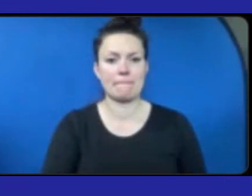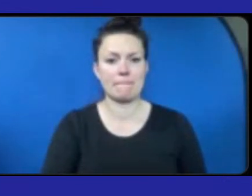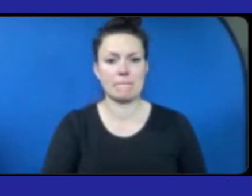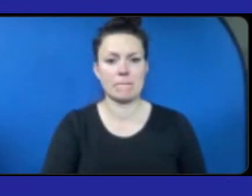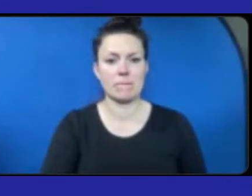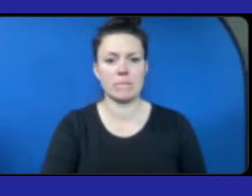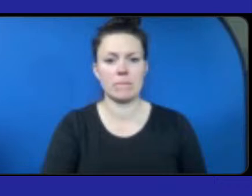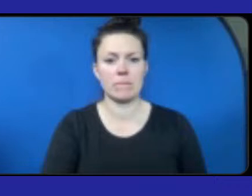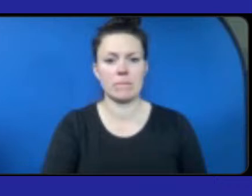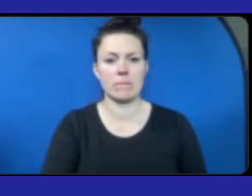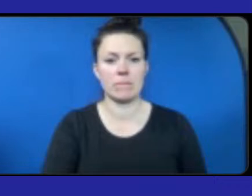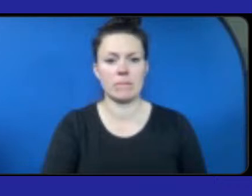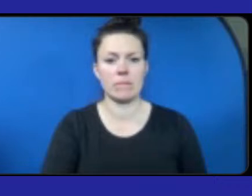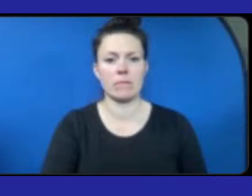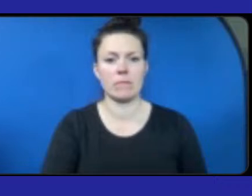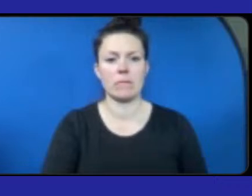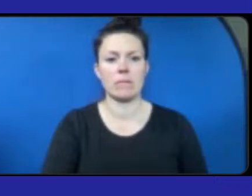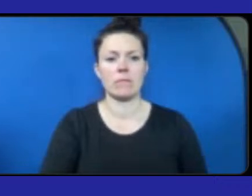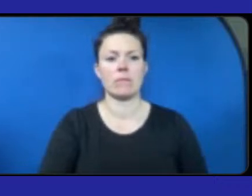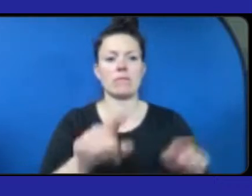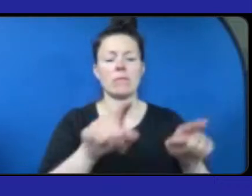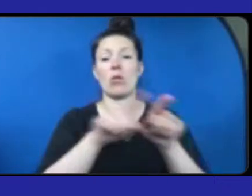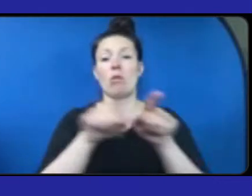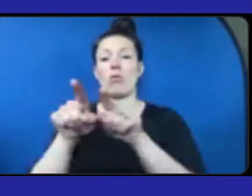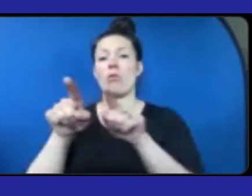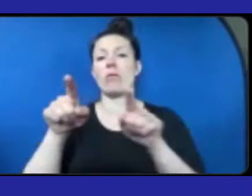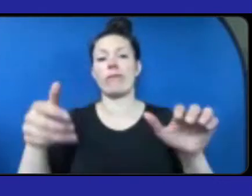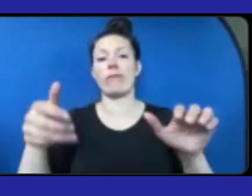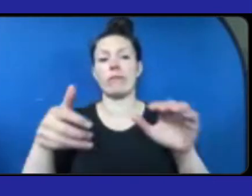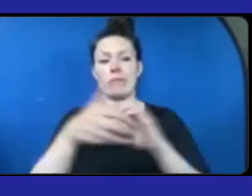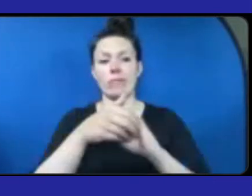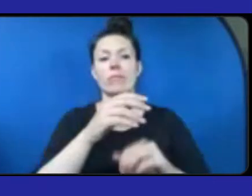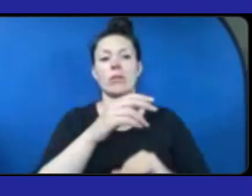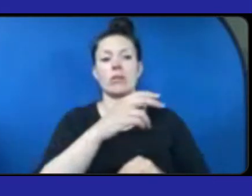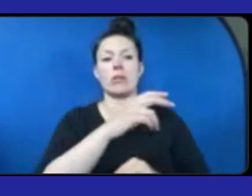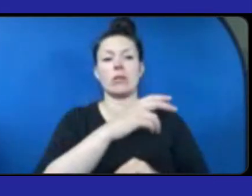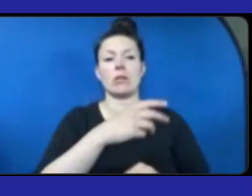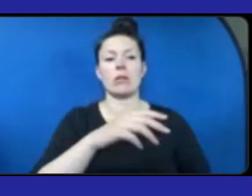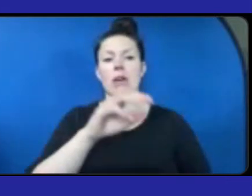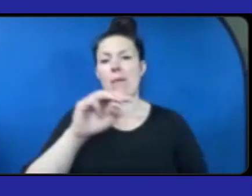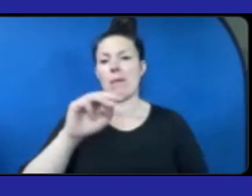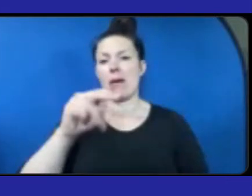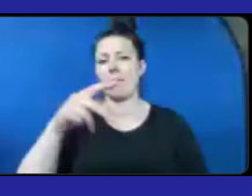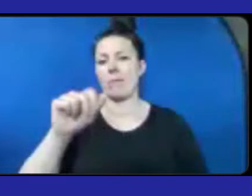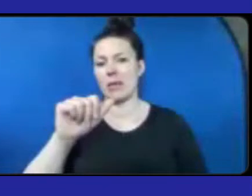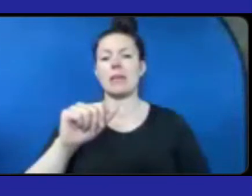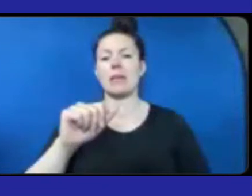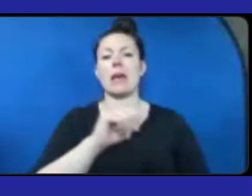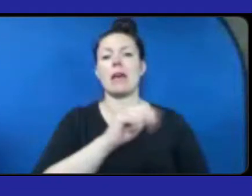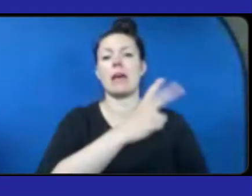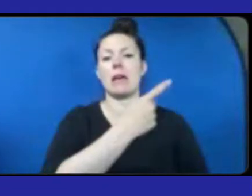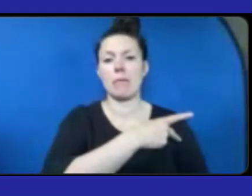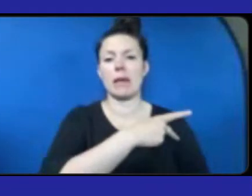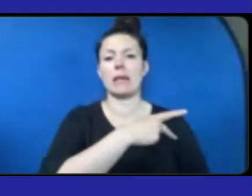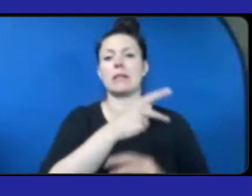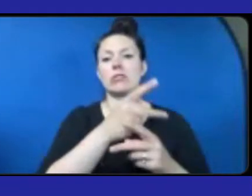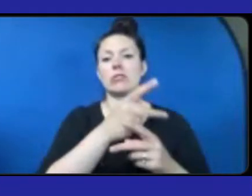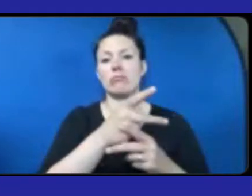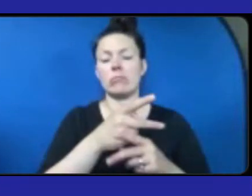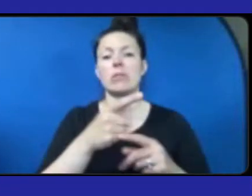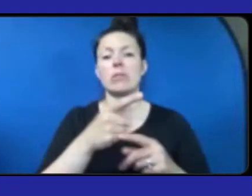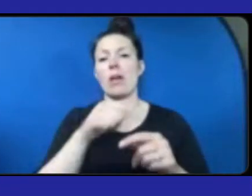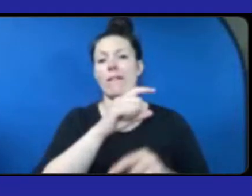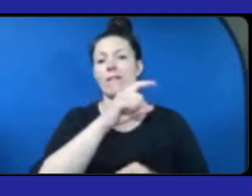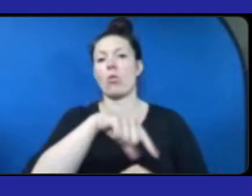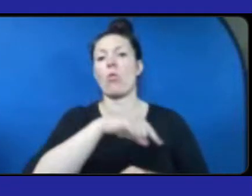We also, in partnership with the Office of Quality and Patient Safety and MNPA, rolled out the Director of Nursing